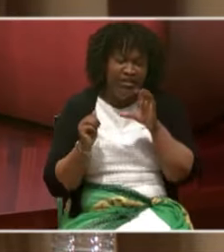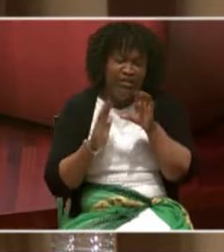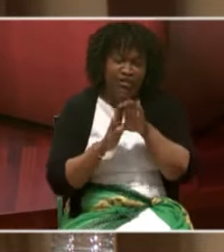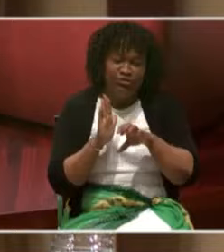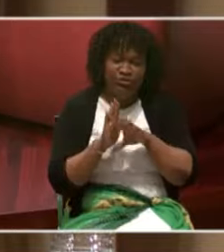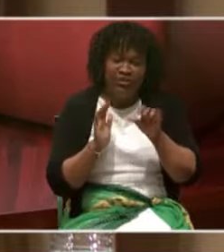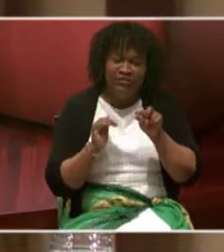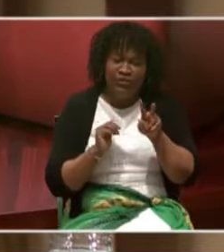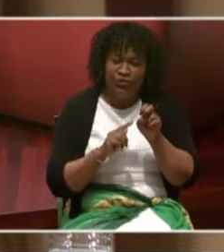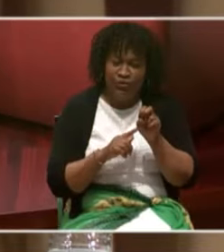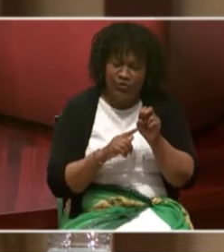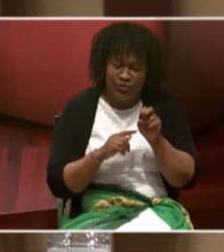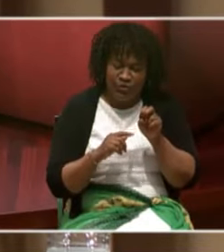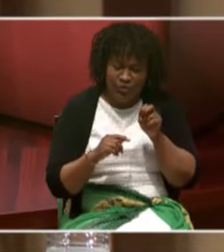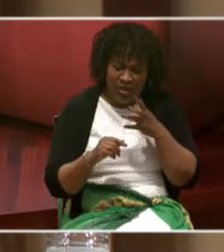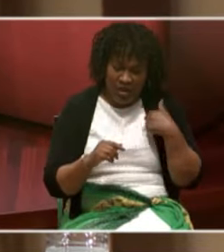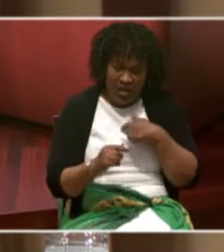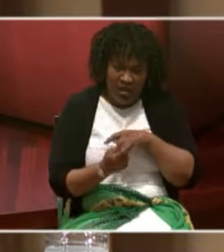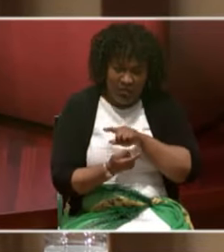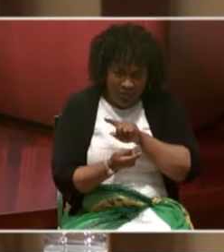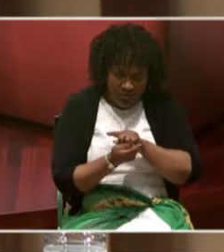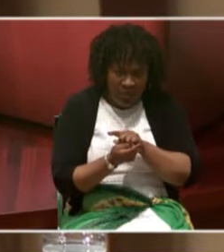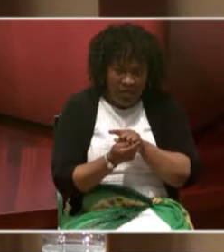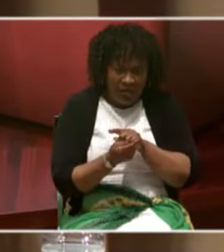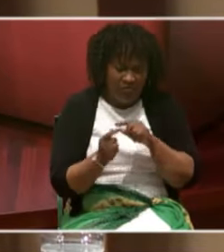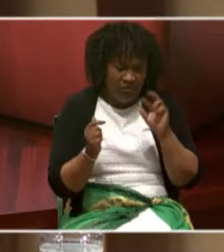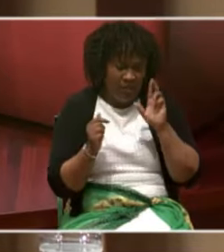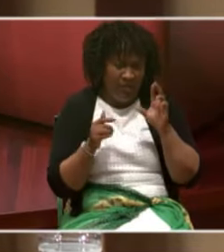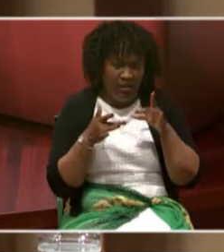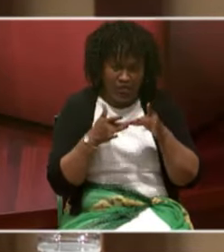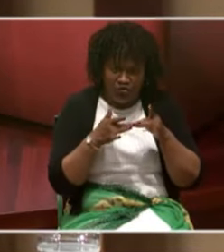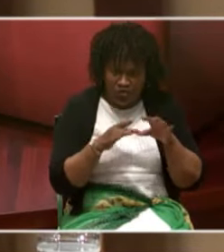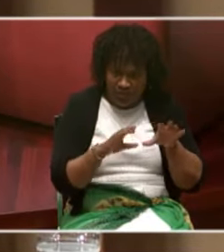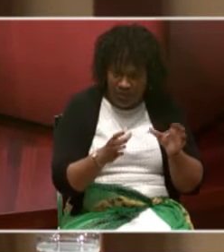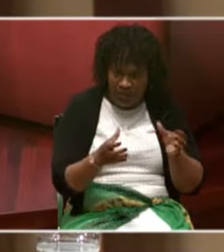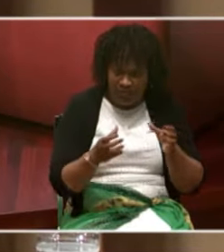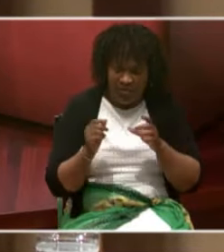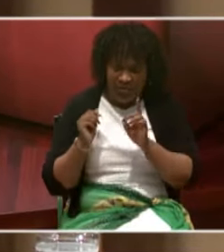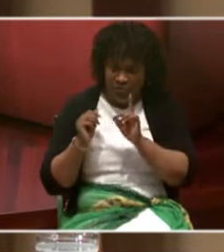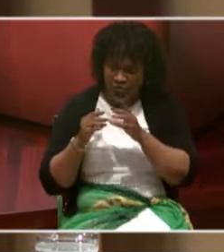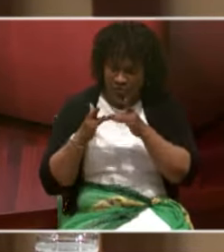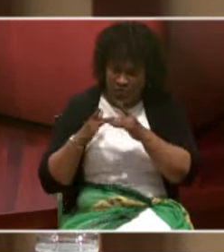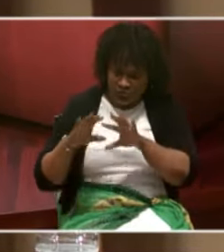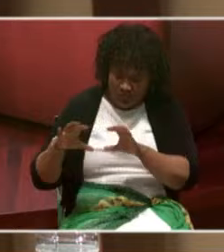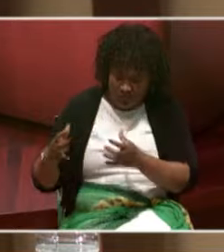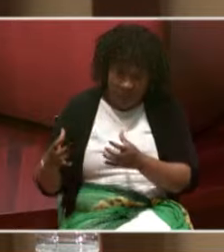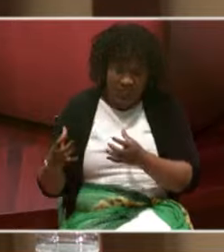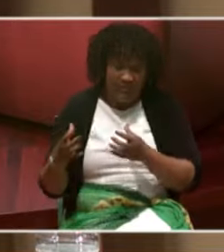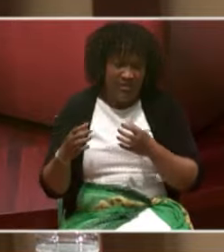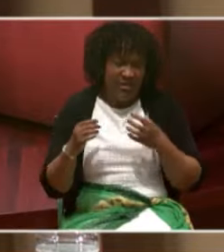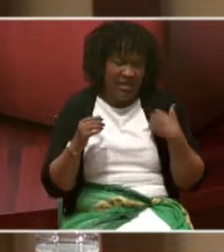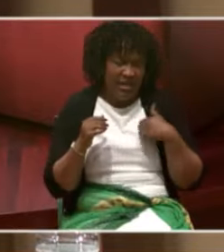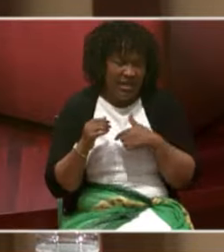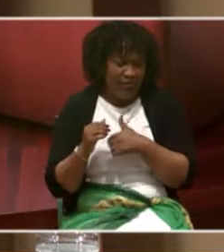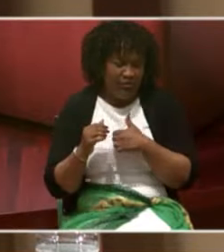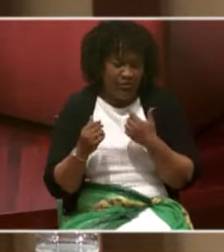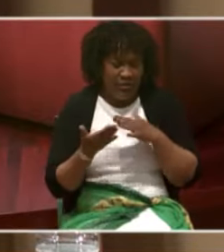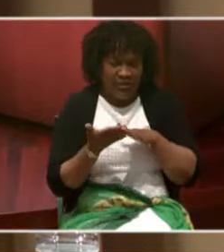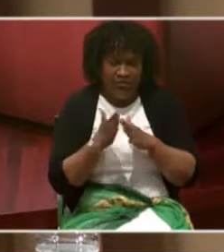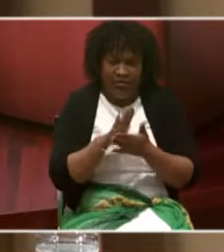the use of the word revolution. There's nothing wrong with black masses. I use it myself sometime. Yeah. So that part